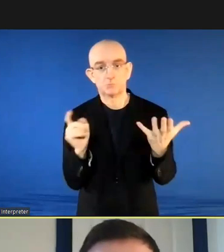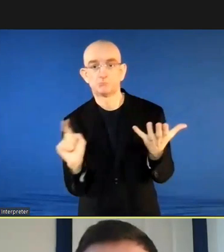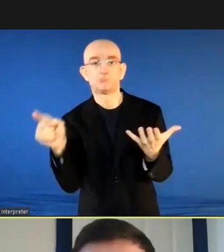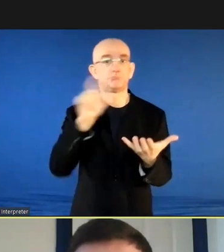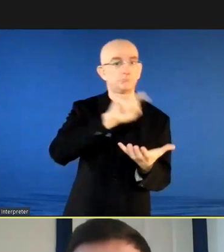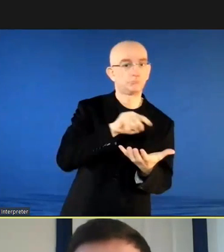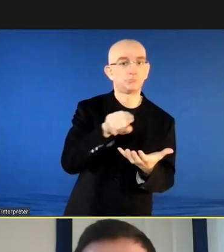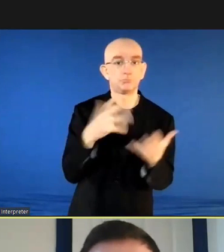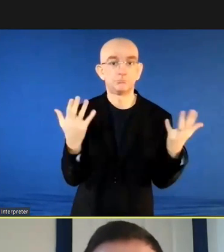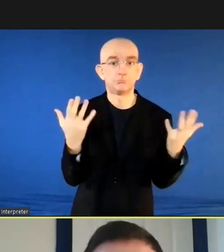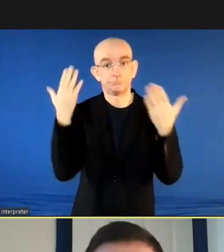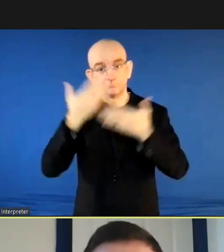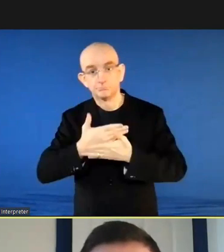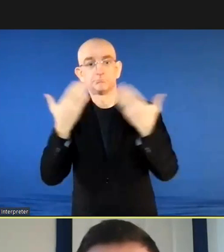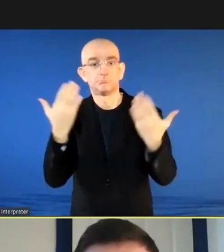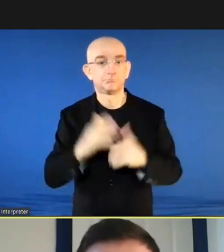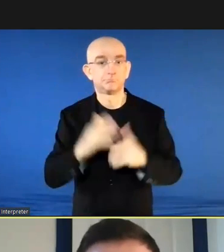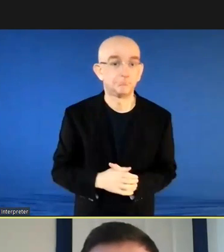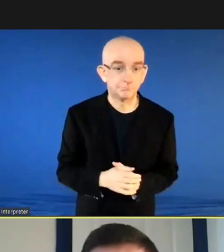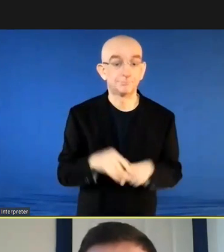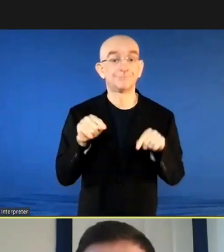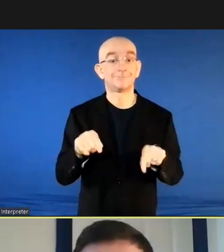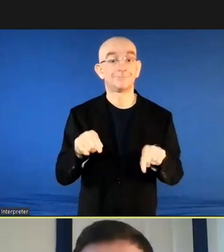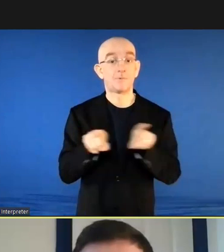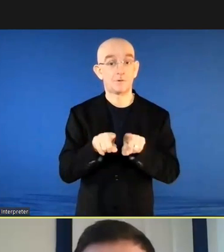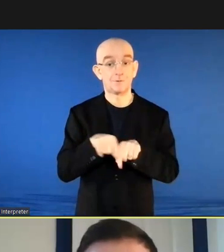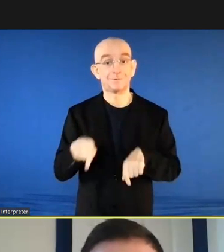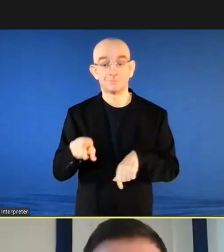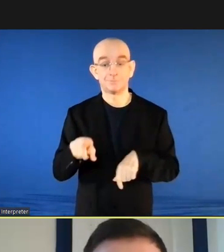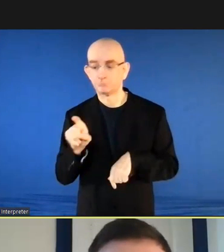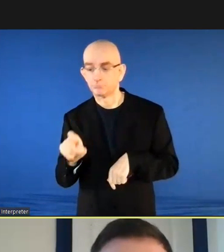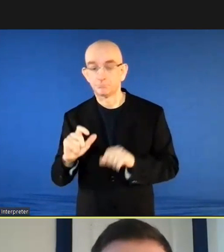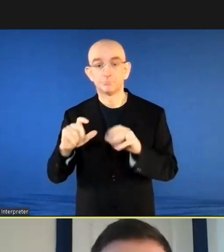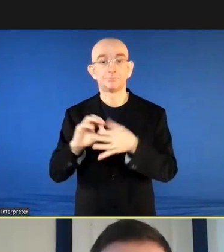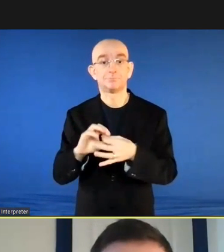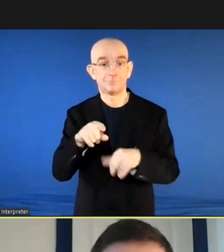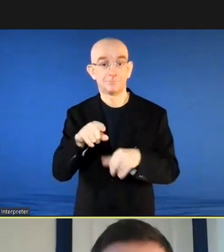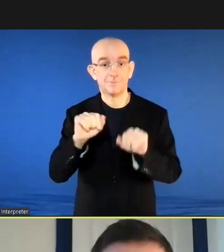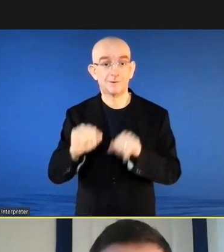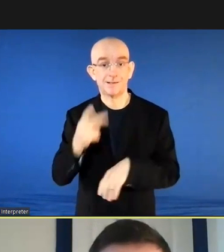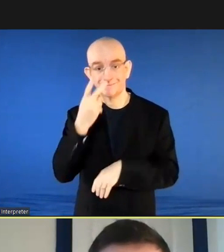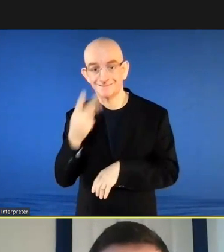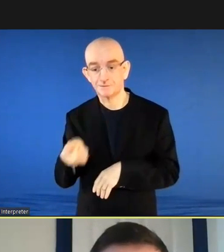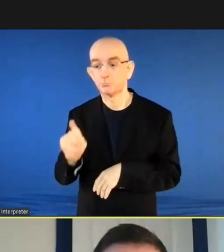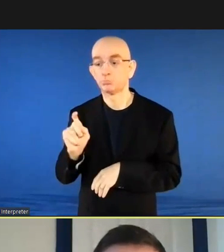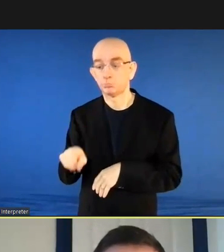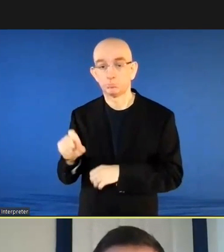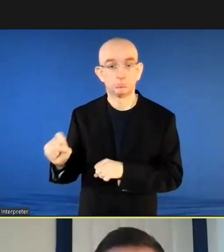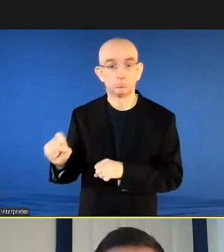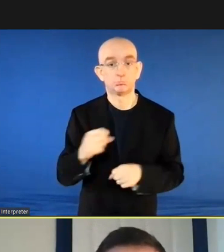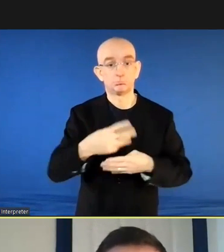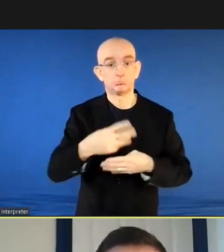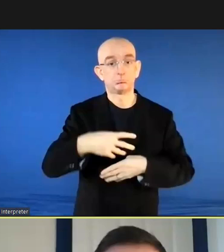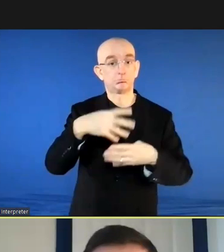in the chat box at the bottom of your screen as well. So if you click on that, you'll be able to see the captions for today. We also